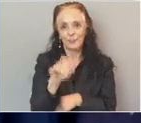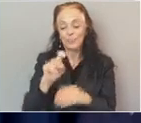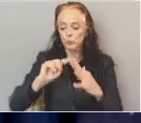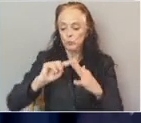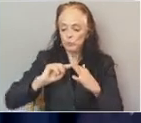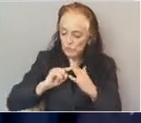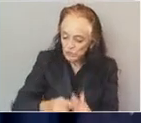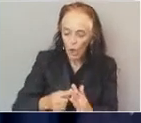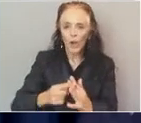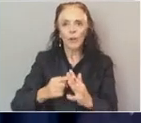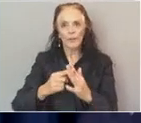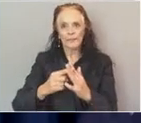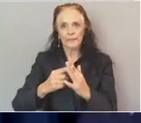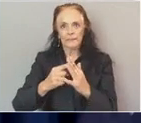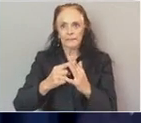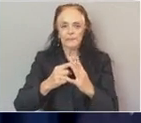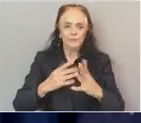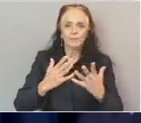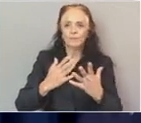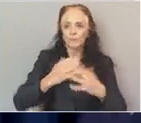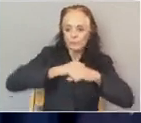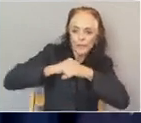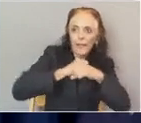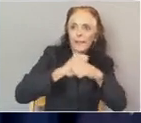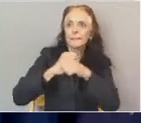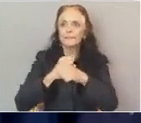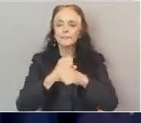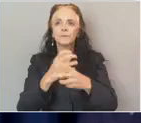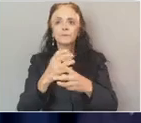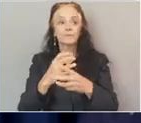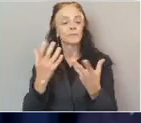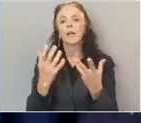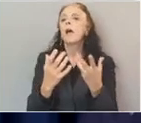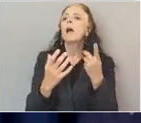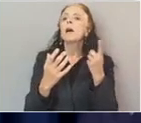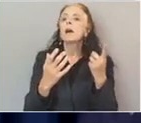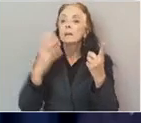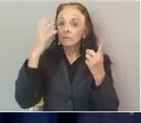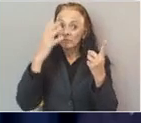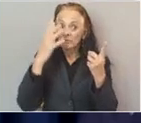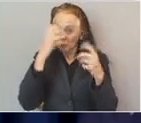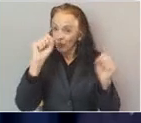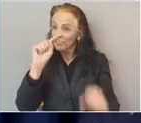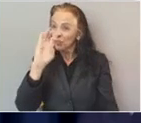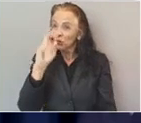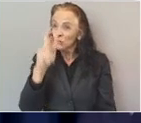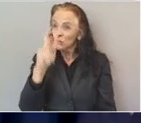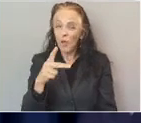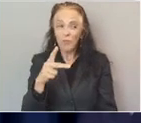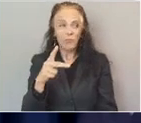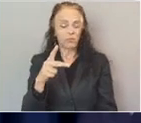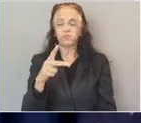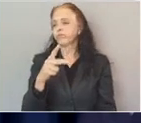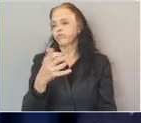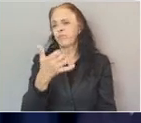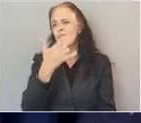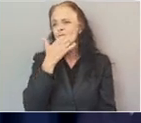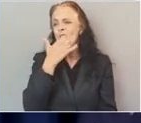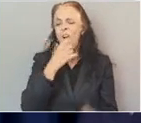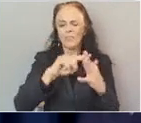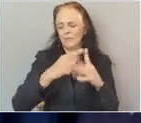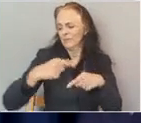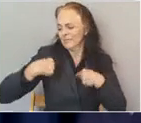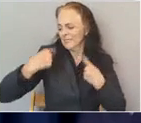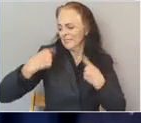Trump, he got it wrong from the beginning. And then he got it wrong again